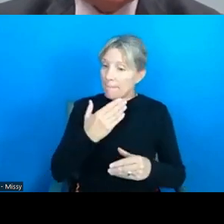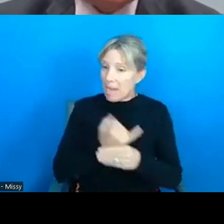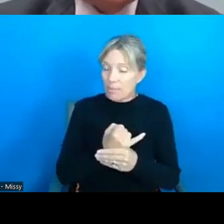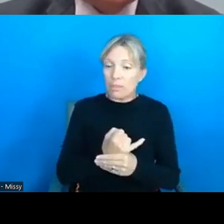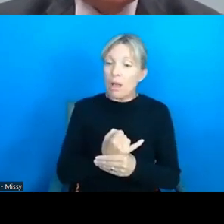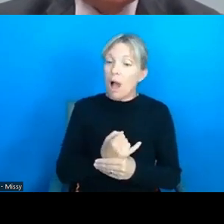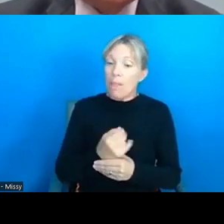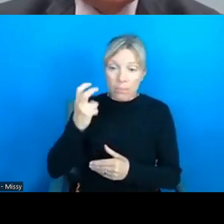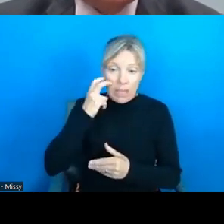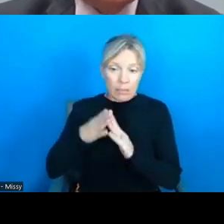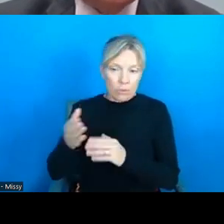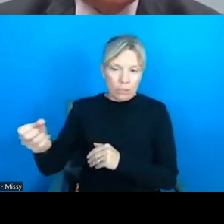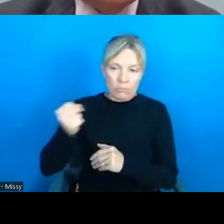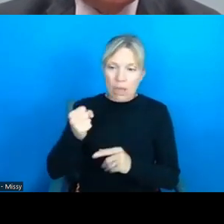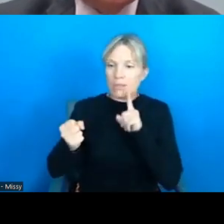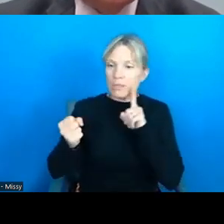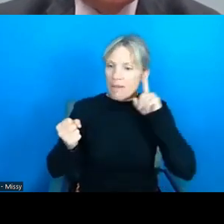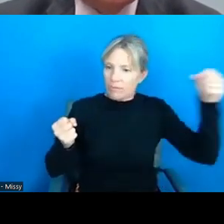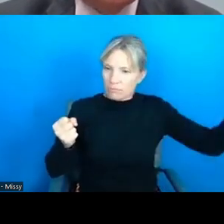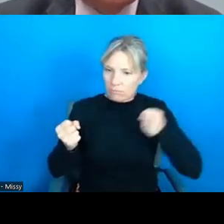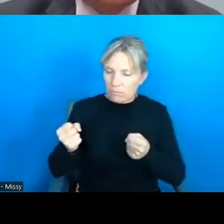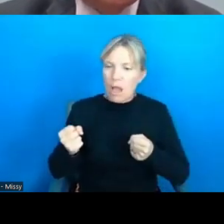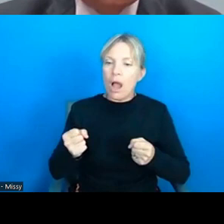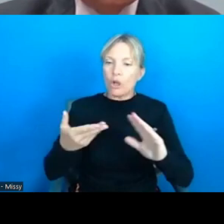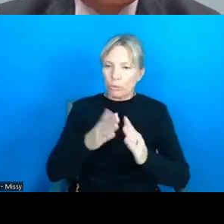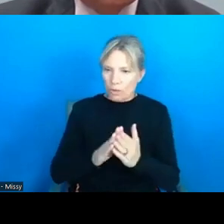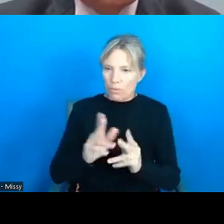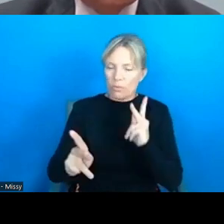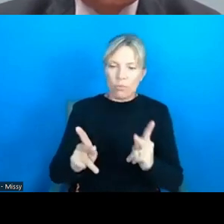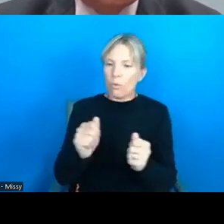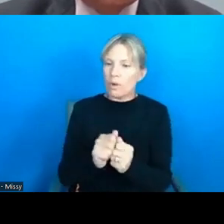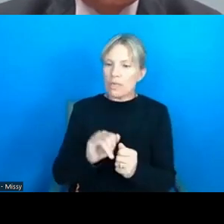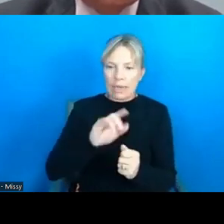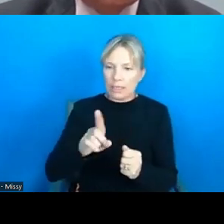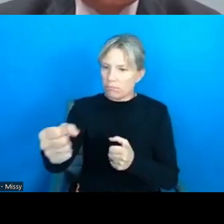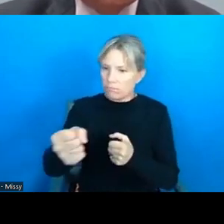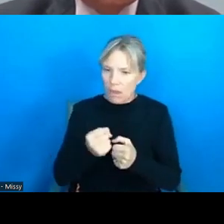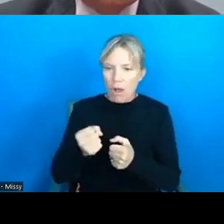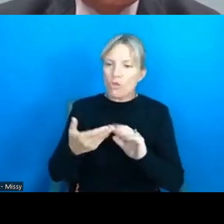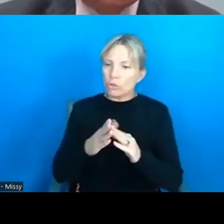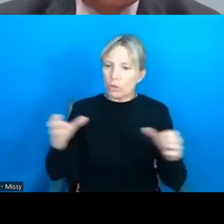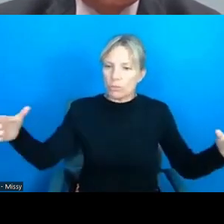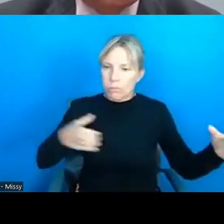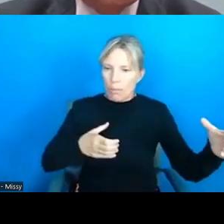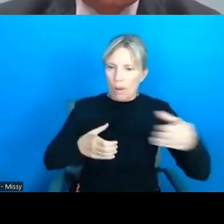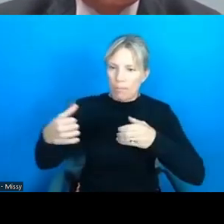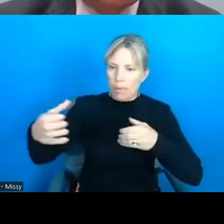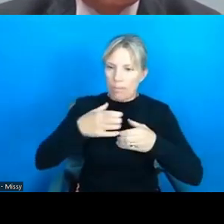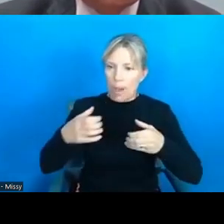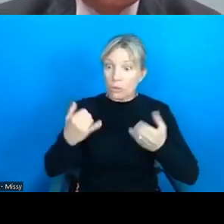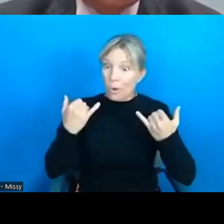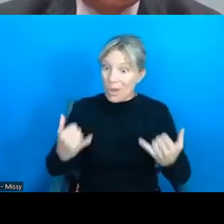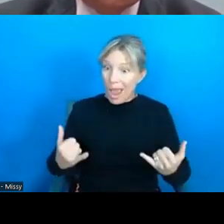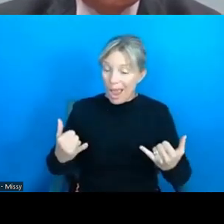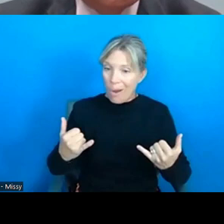blind community, the deaf community, the community of people with intellectual disabilities, and we created a